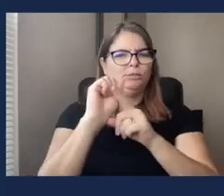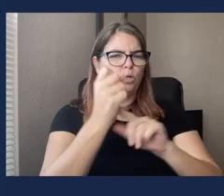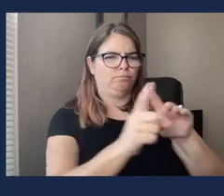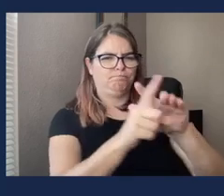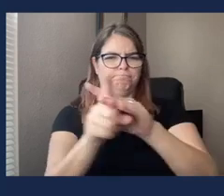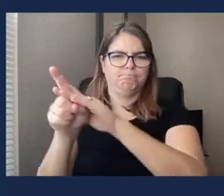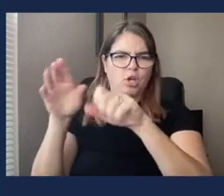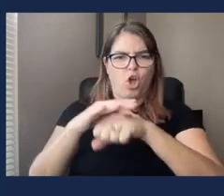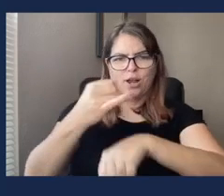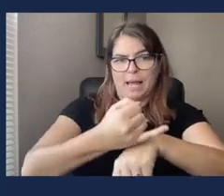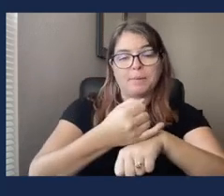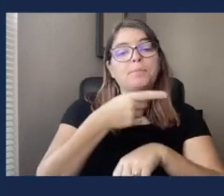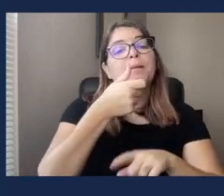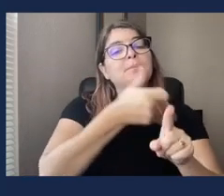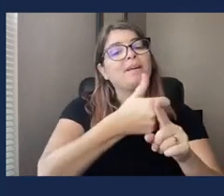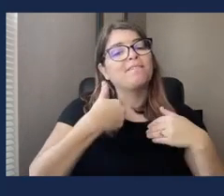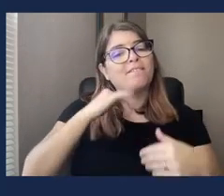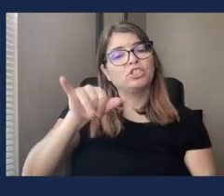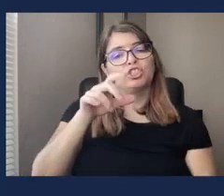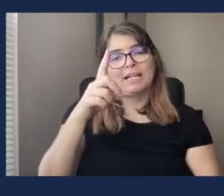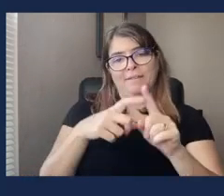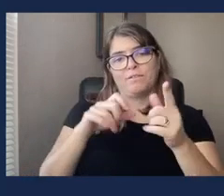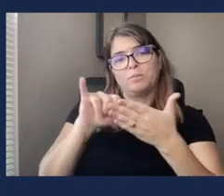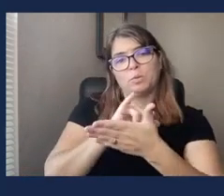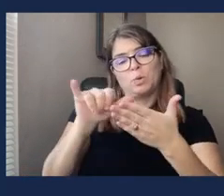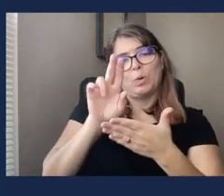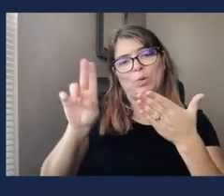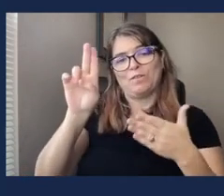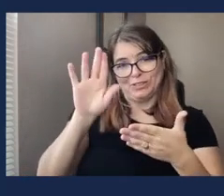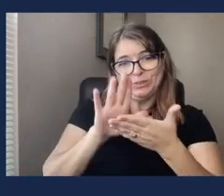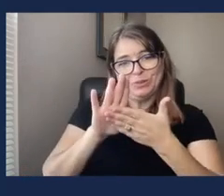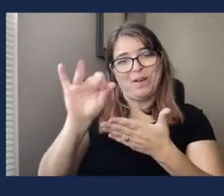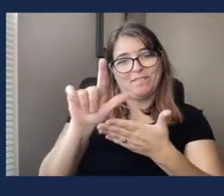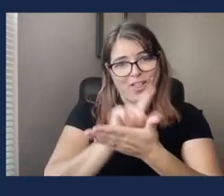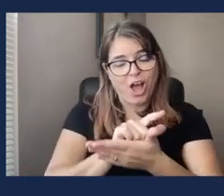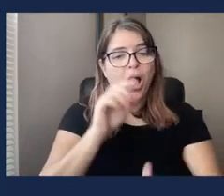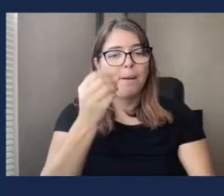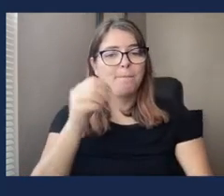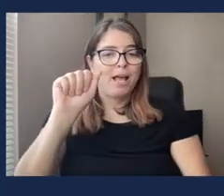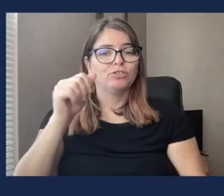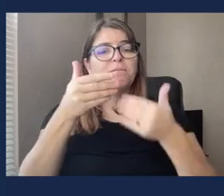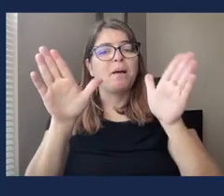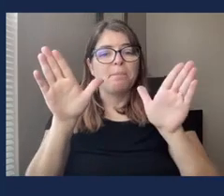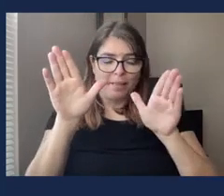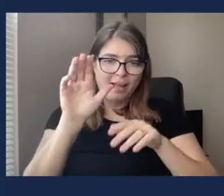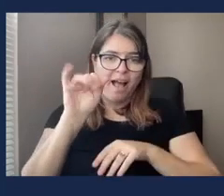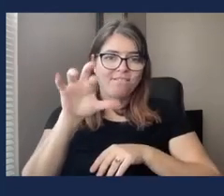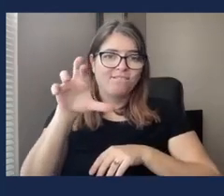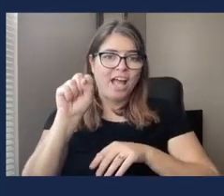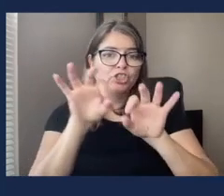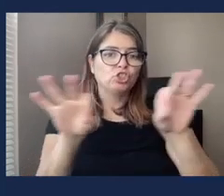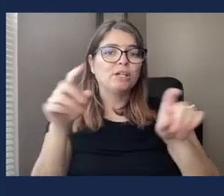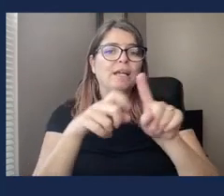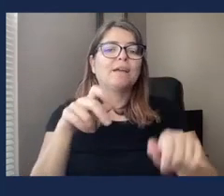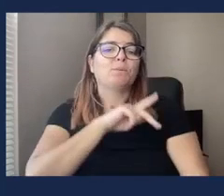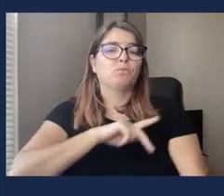a JD from the New York University School of Law and a Master of Public Affairs degree from the Princeton School of Public